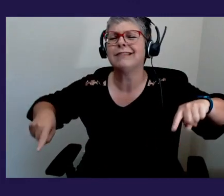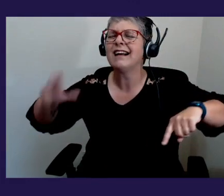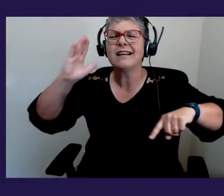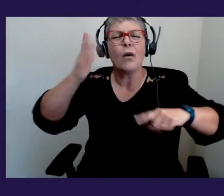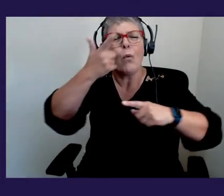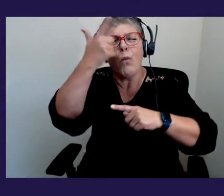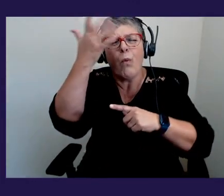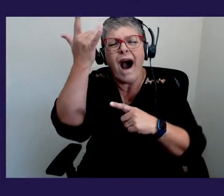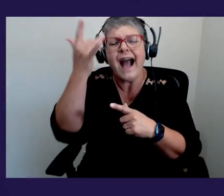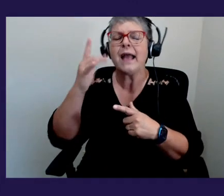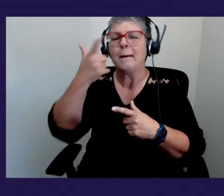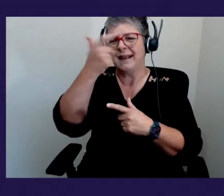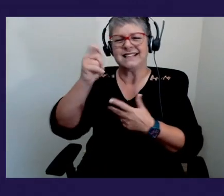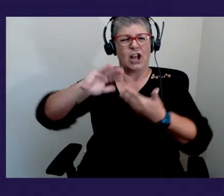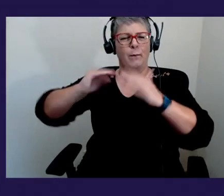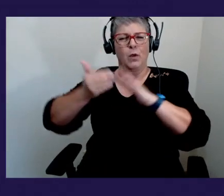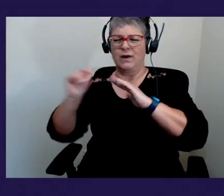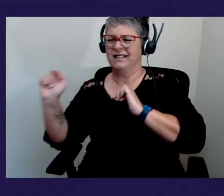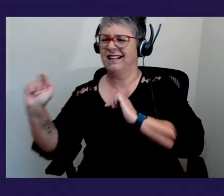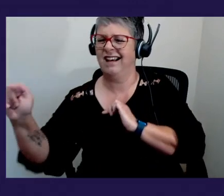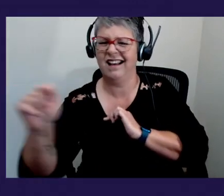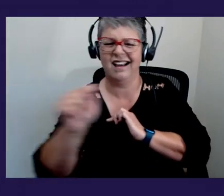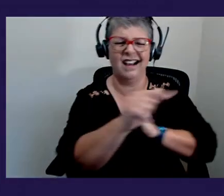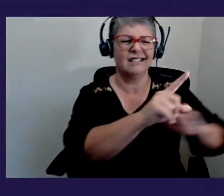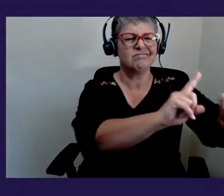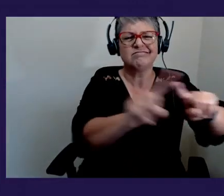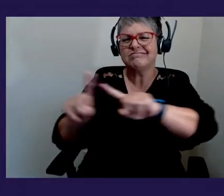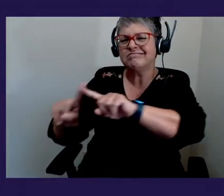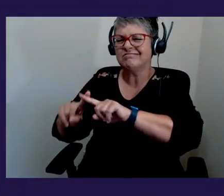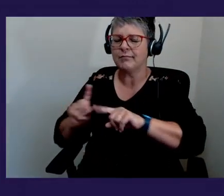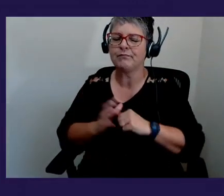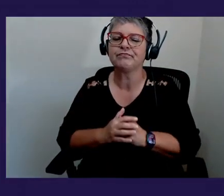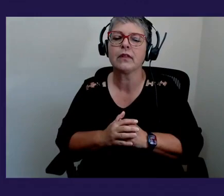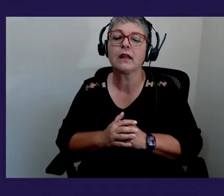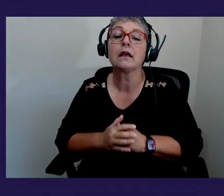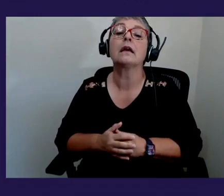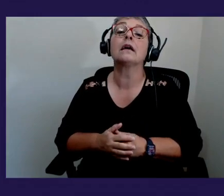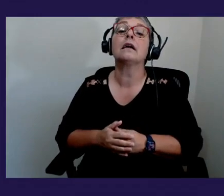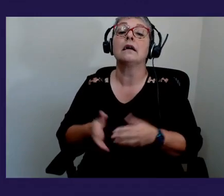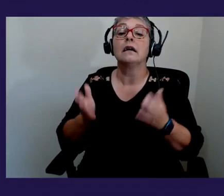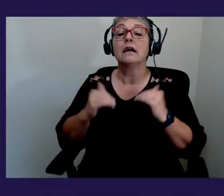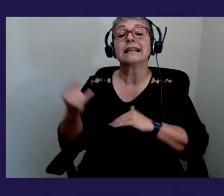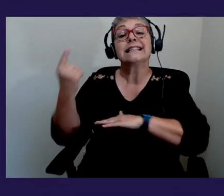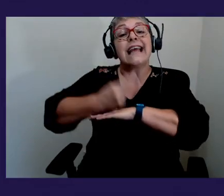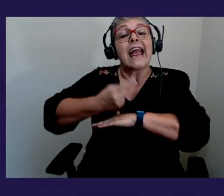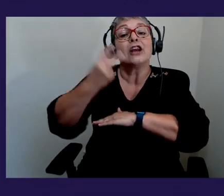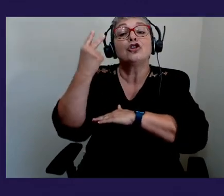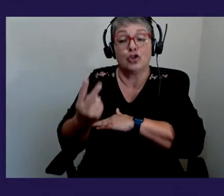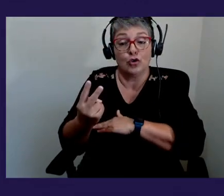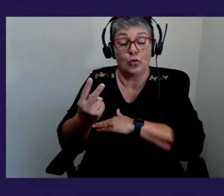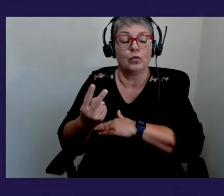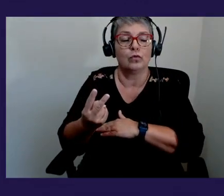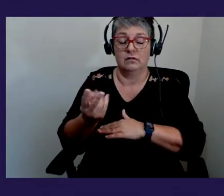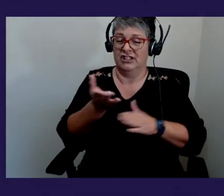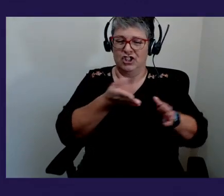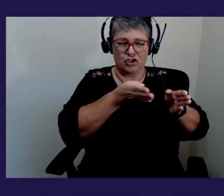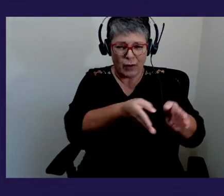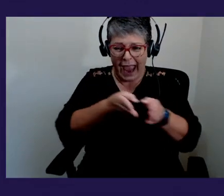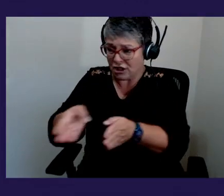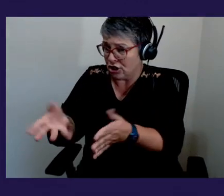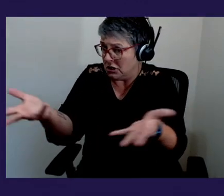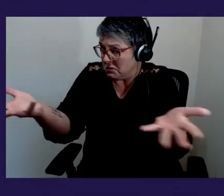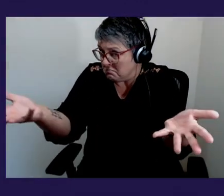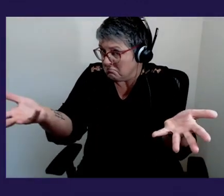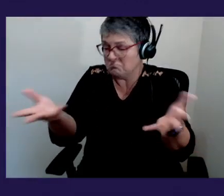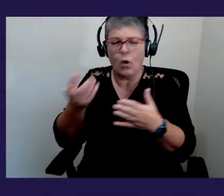country. Next, please. On day two, we focused on what are some of the strategies we might use